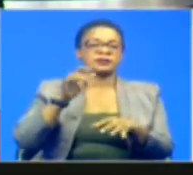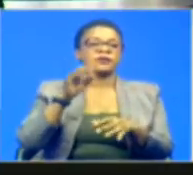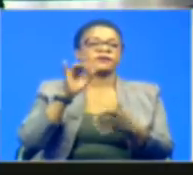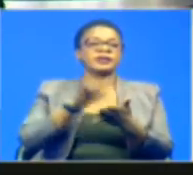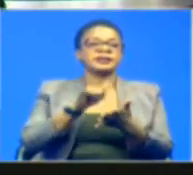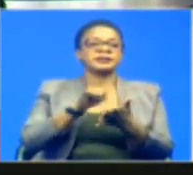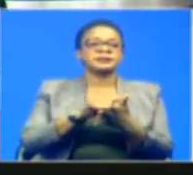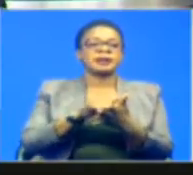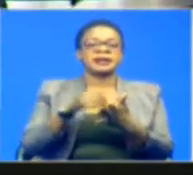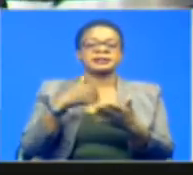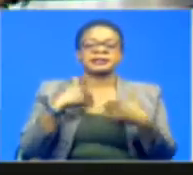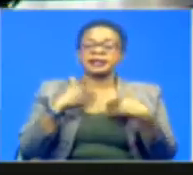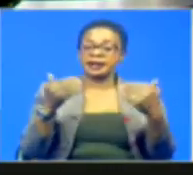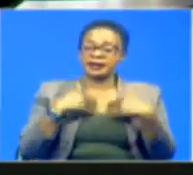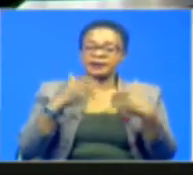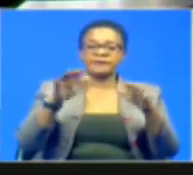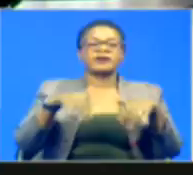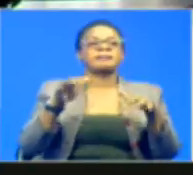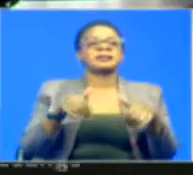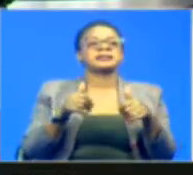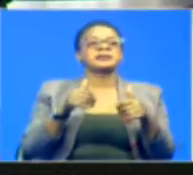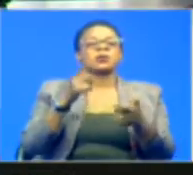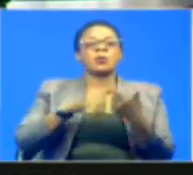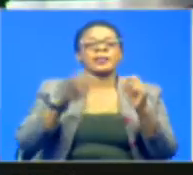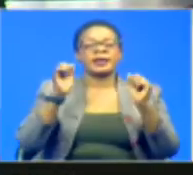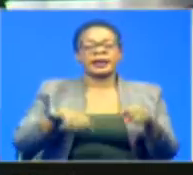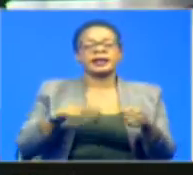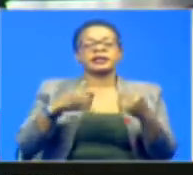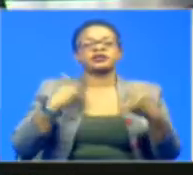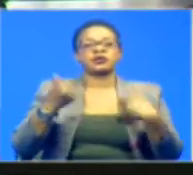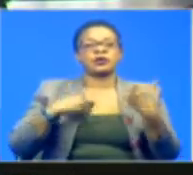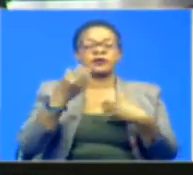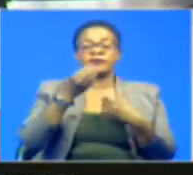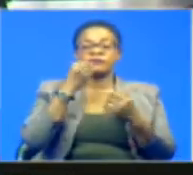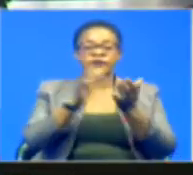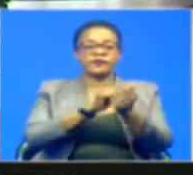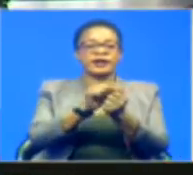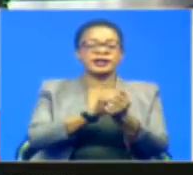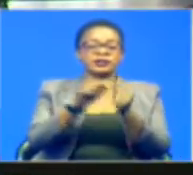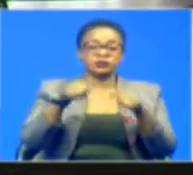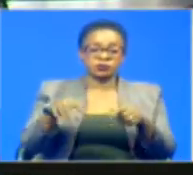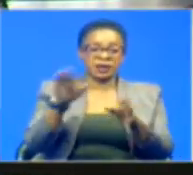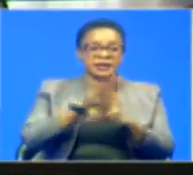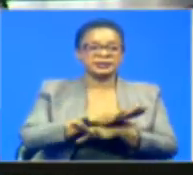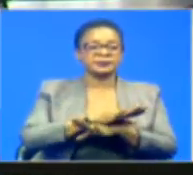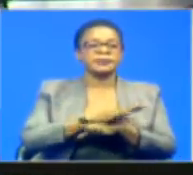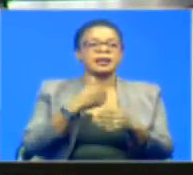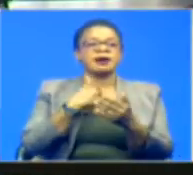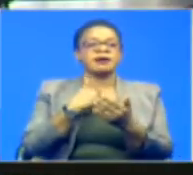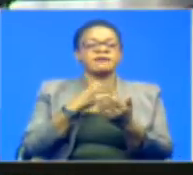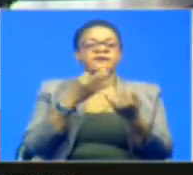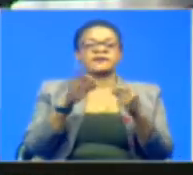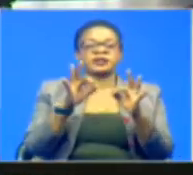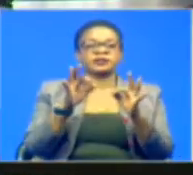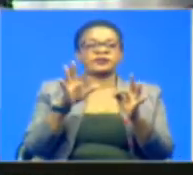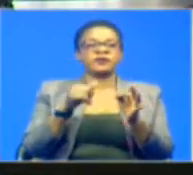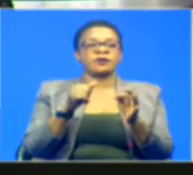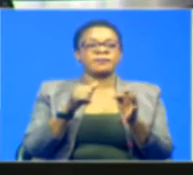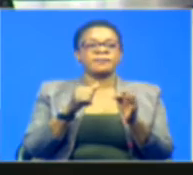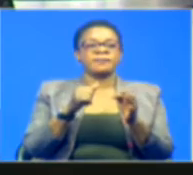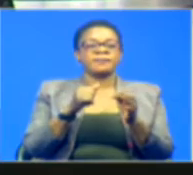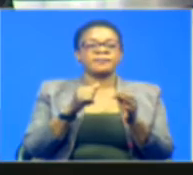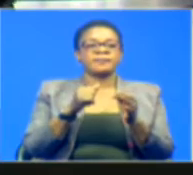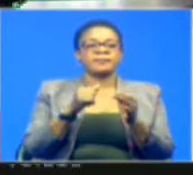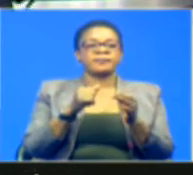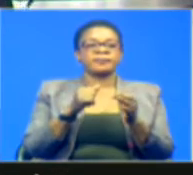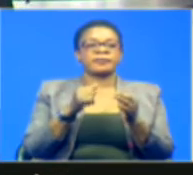has denied farmers the relief they would be enjoying. On Food Friday tonight, Gabriel Kudaka brings to us the fresh calls of the lifting of